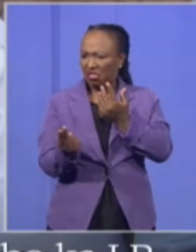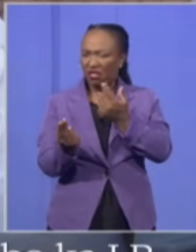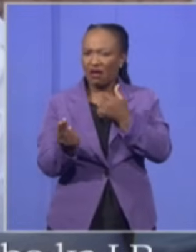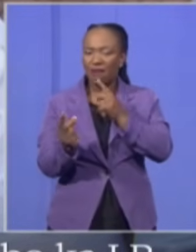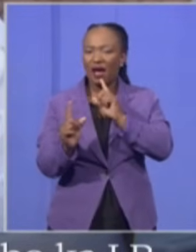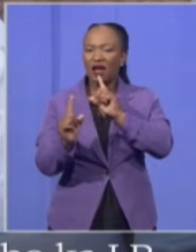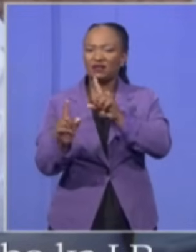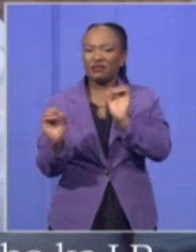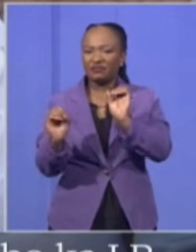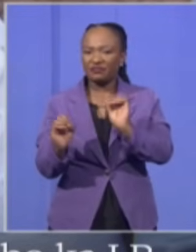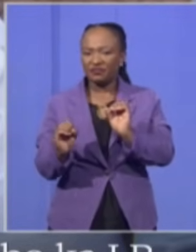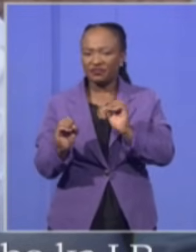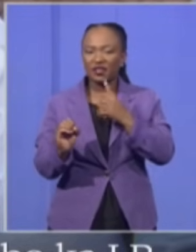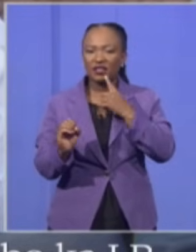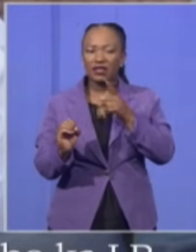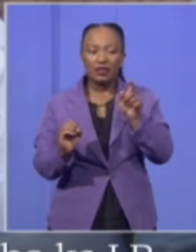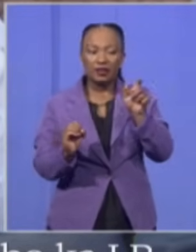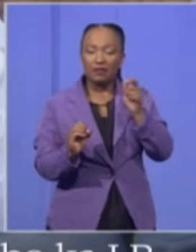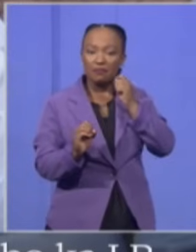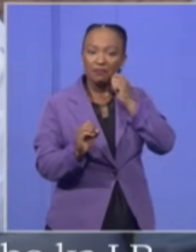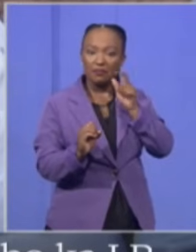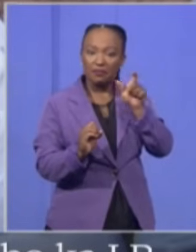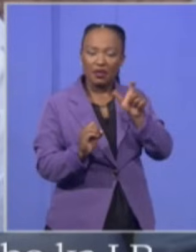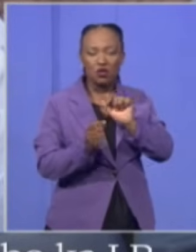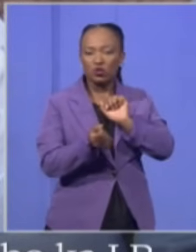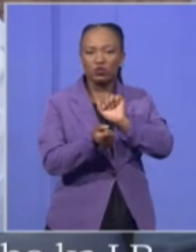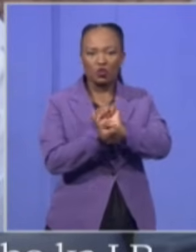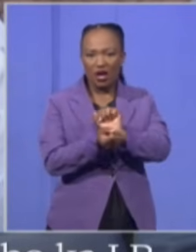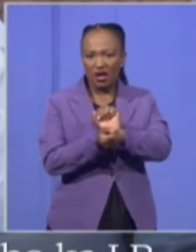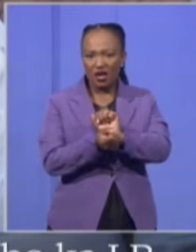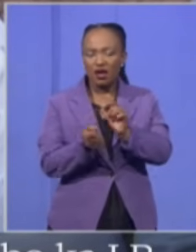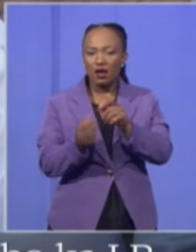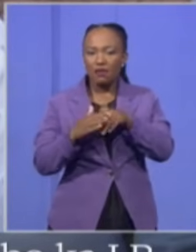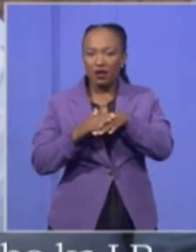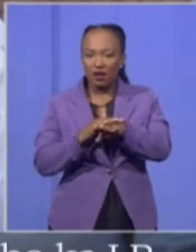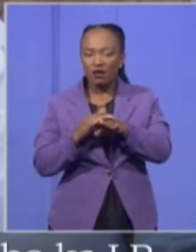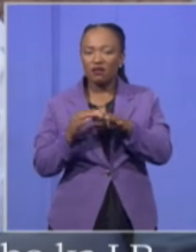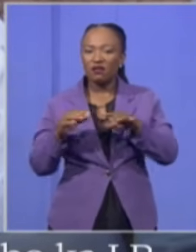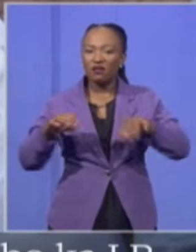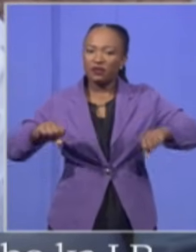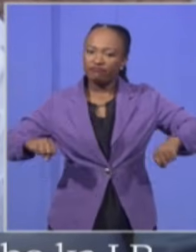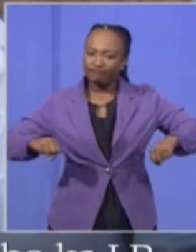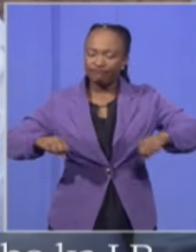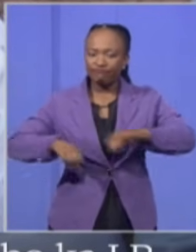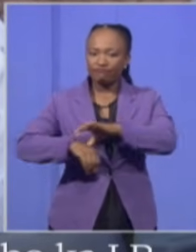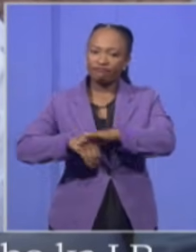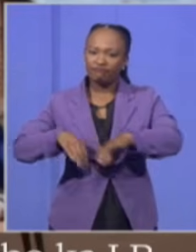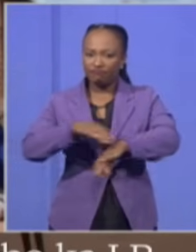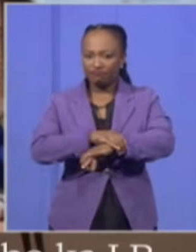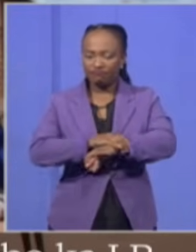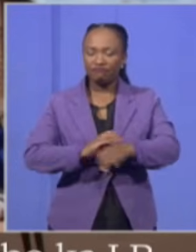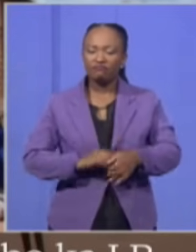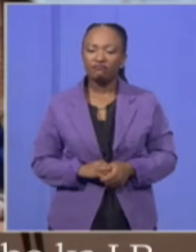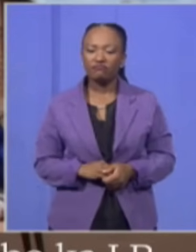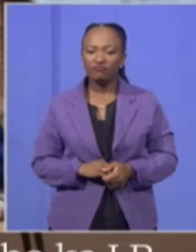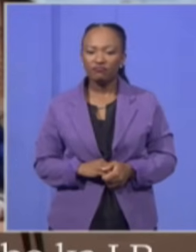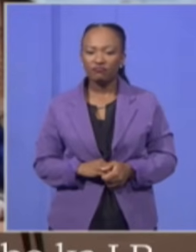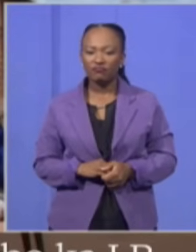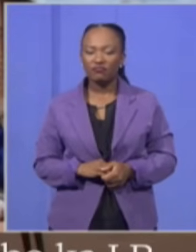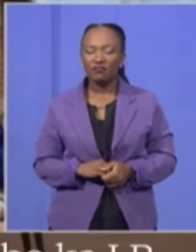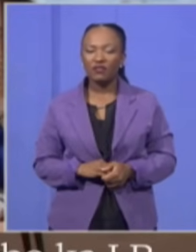ba mpuditše gore ba ka se motshware o fitlhela nna motswadi ke tsena ke tlo mmona mara ke kry se ba motshwere ba mo dirile lotše ka moka e seng ke mmone tlogela ga be